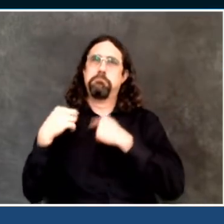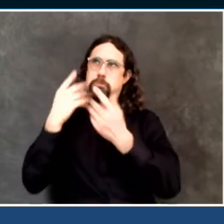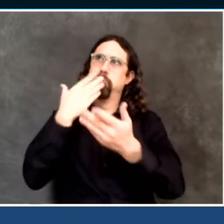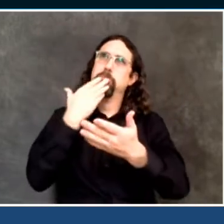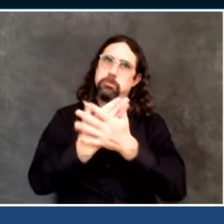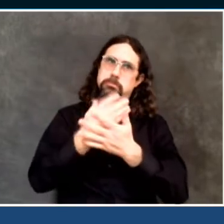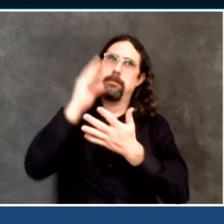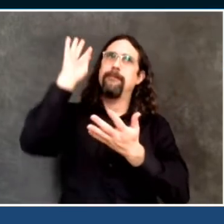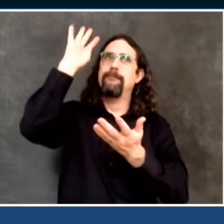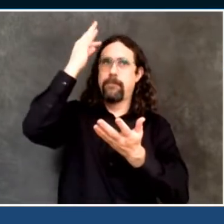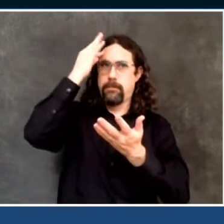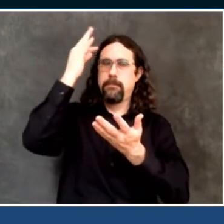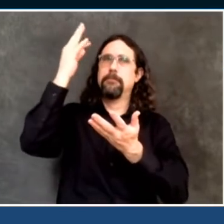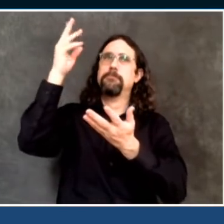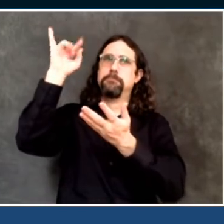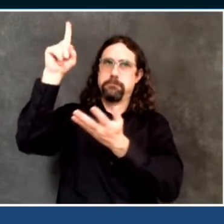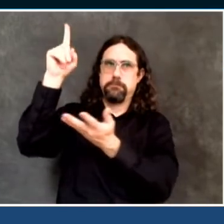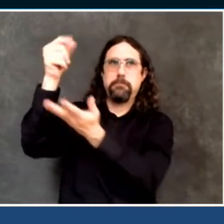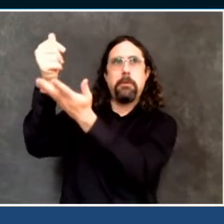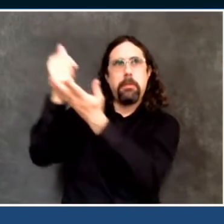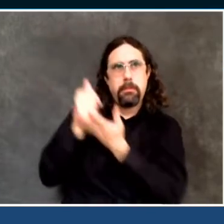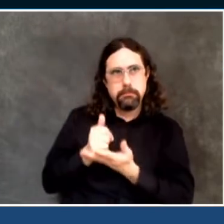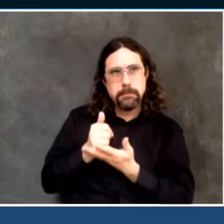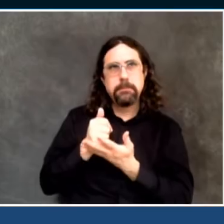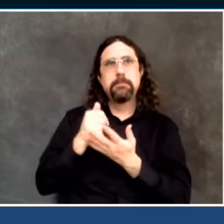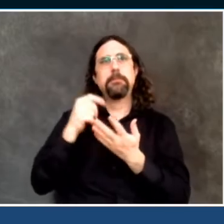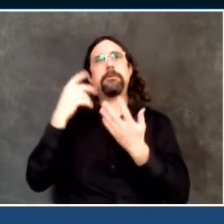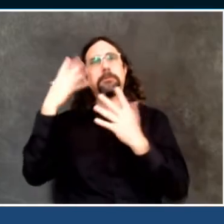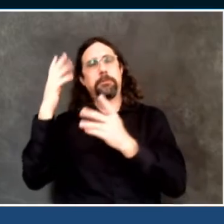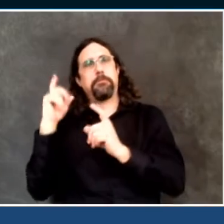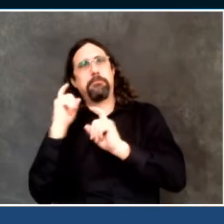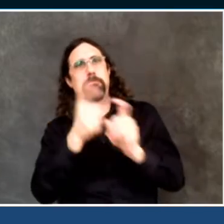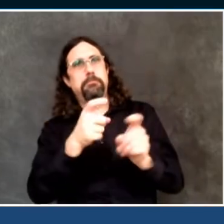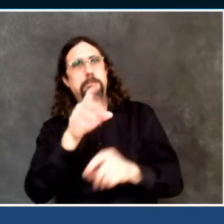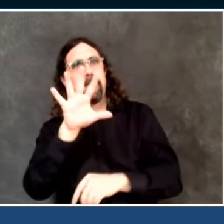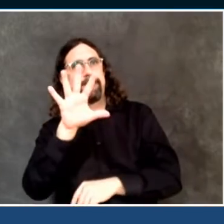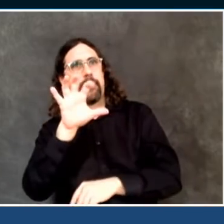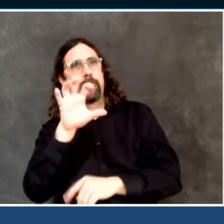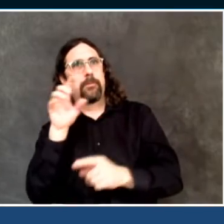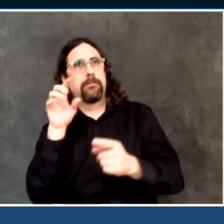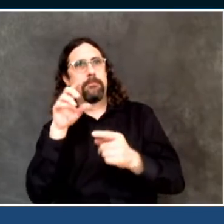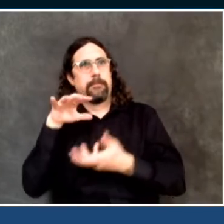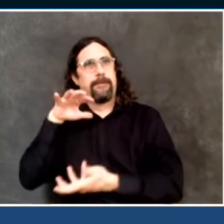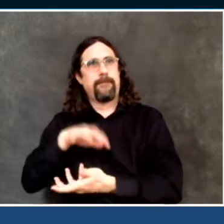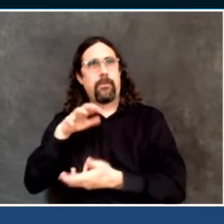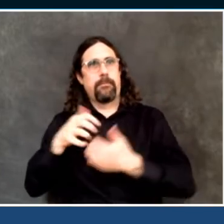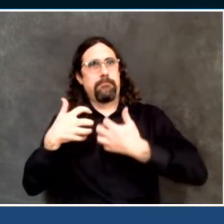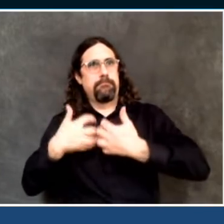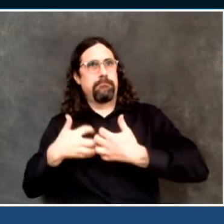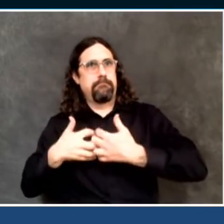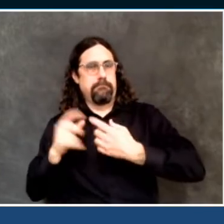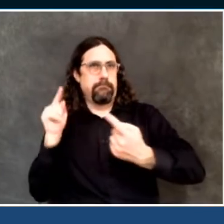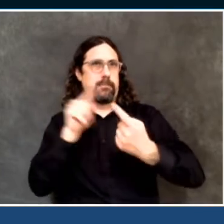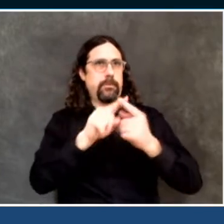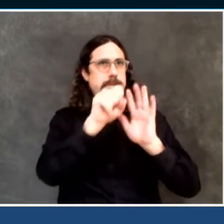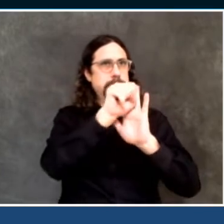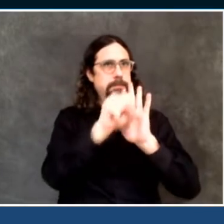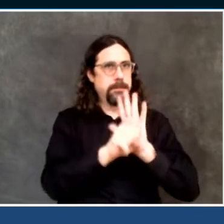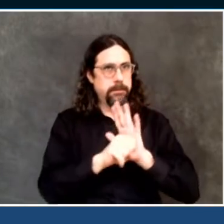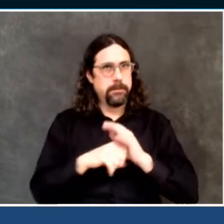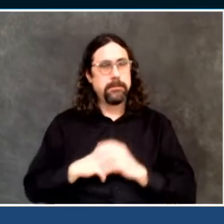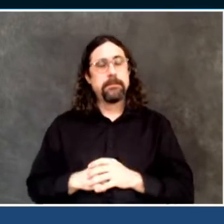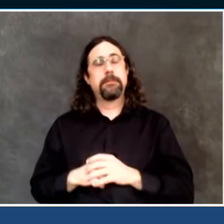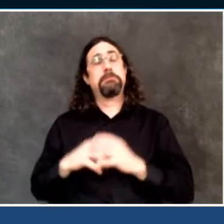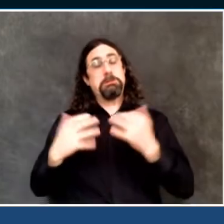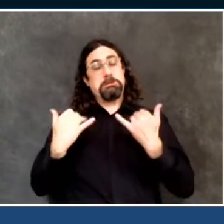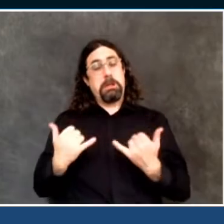This now means we have a total of almost 5,500 ventilators available throughout our New York